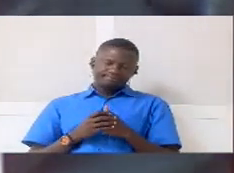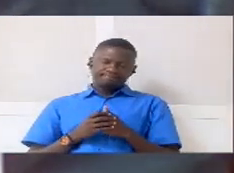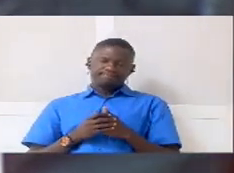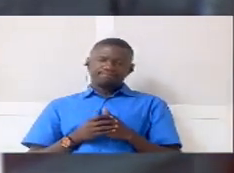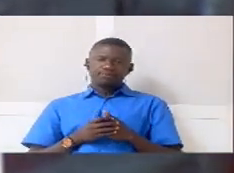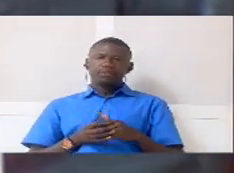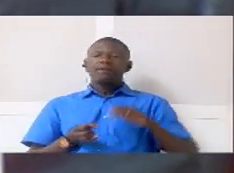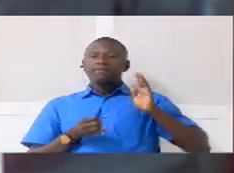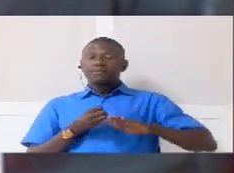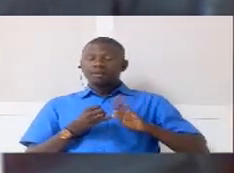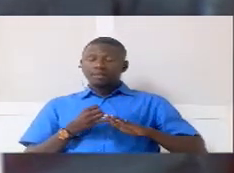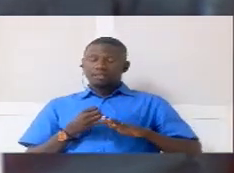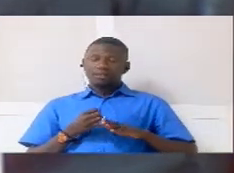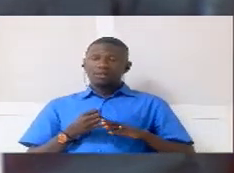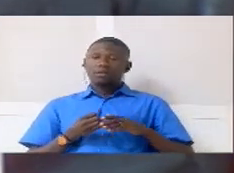when we visited the